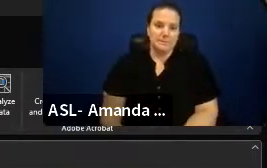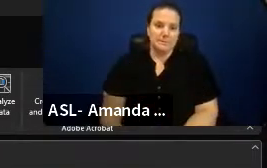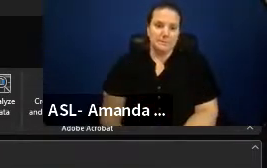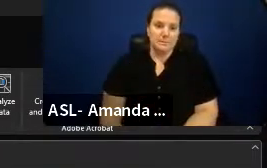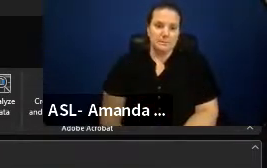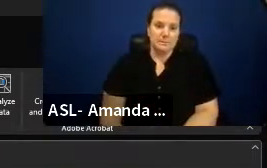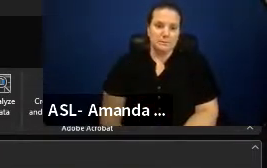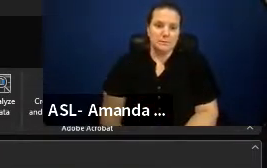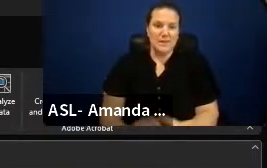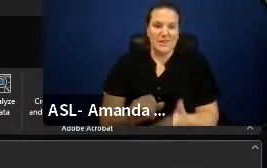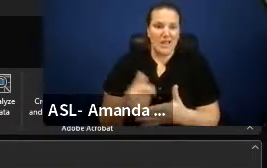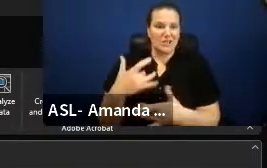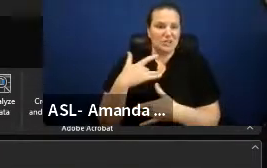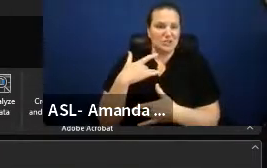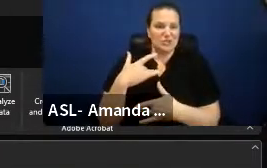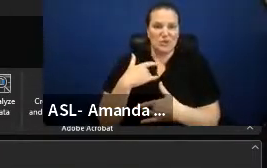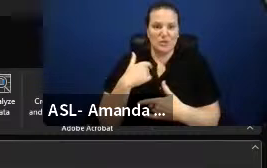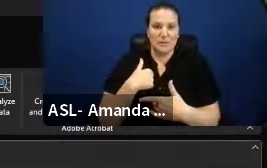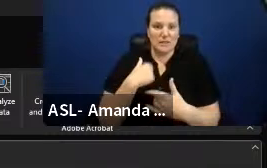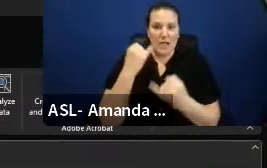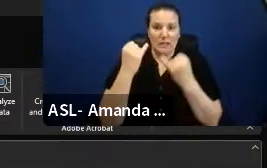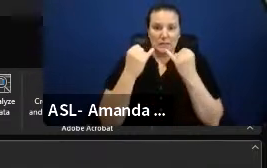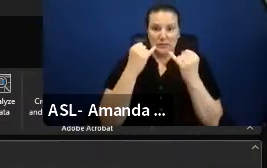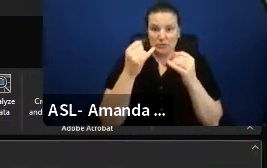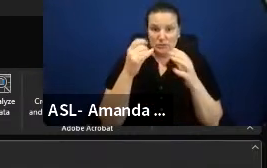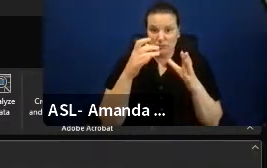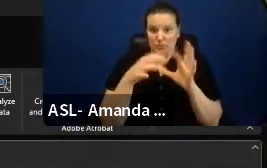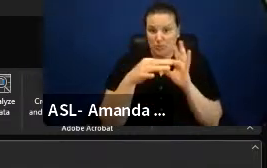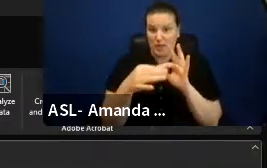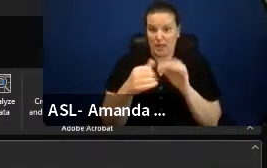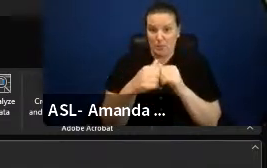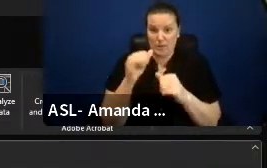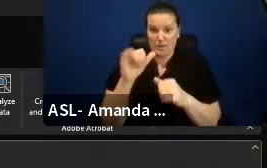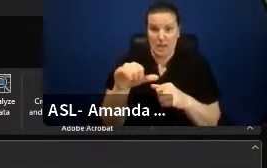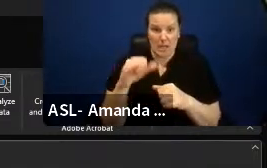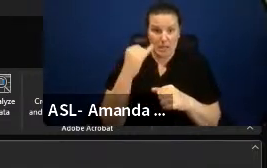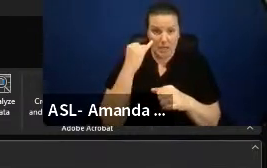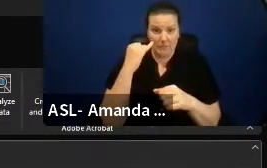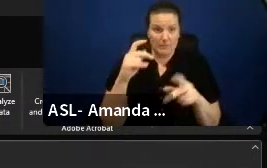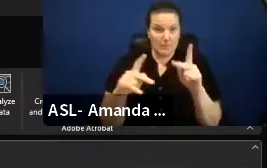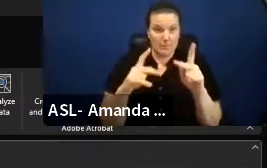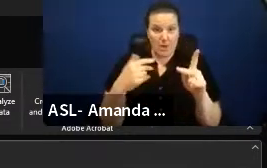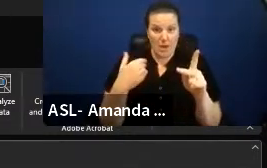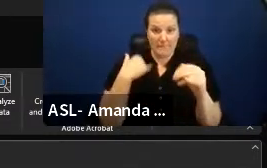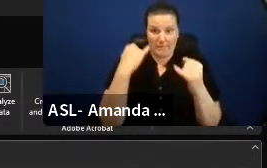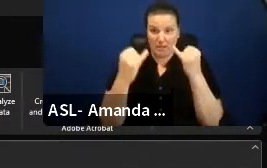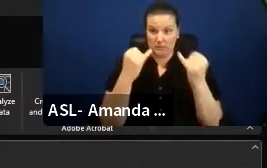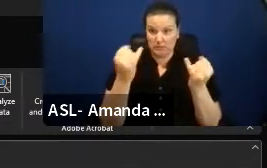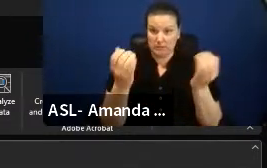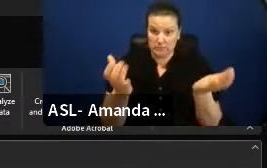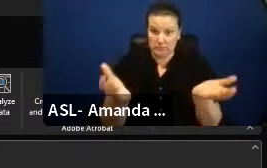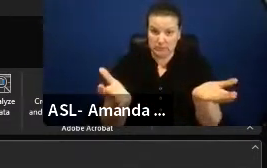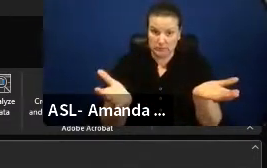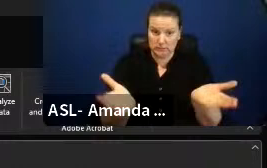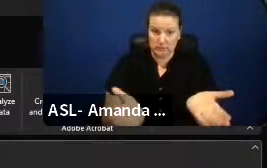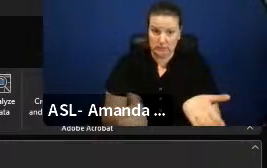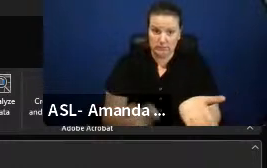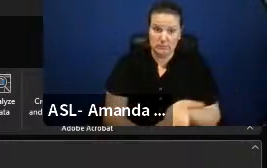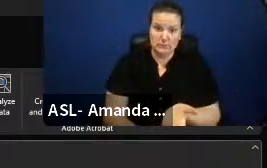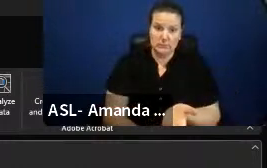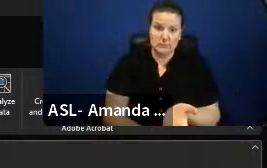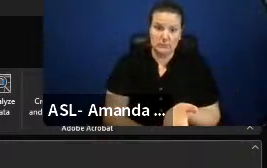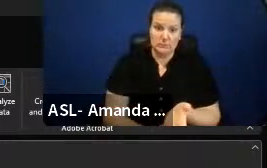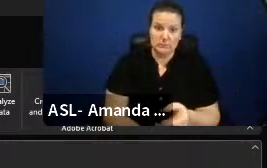It concerns me. So ideas around that, if folks have some ideas,